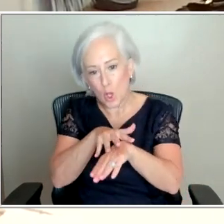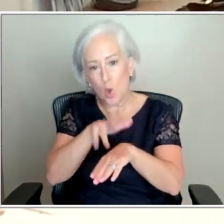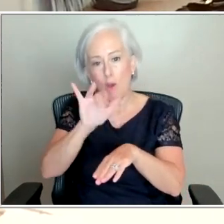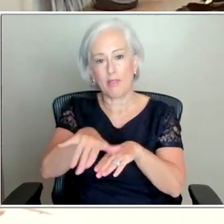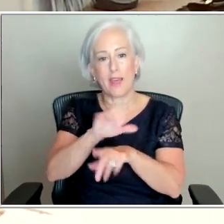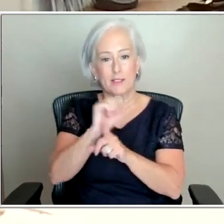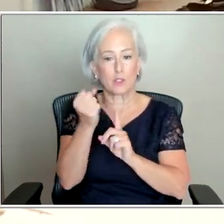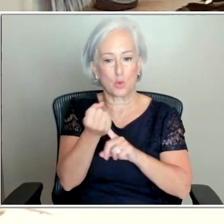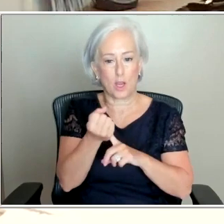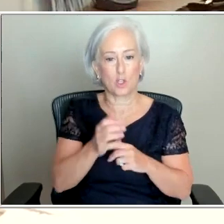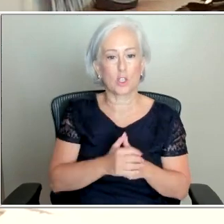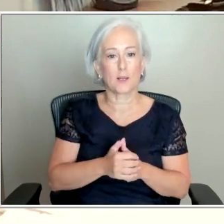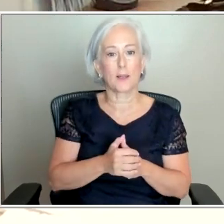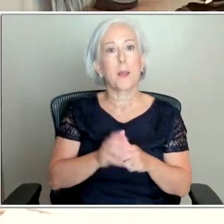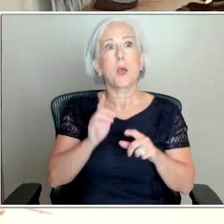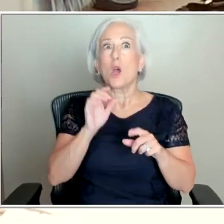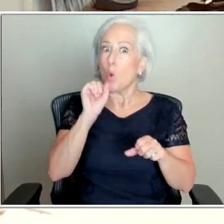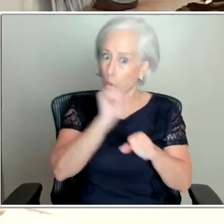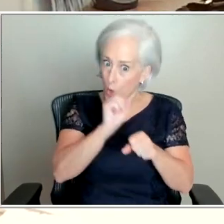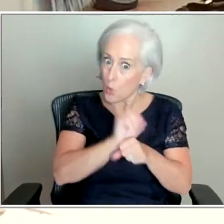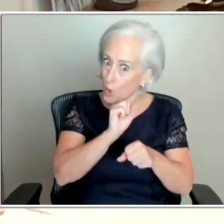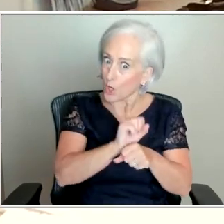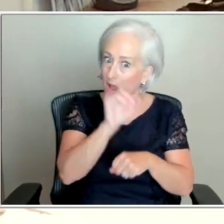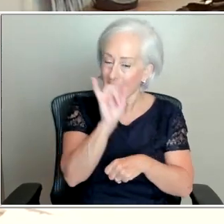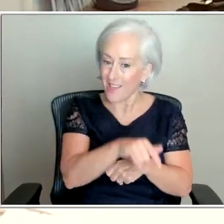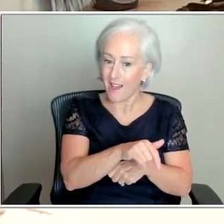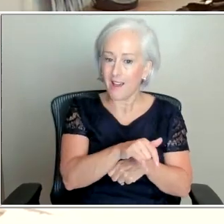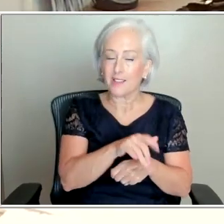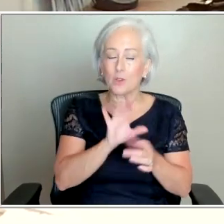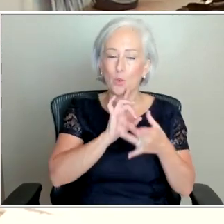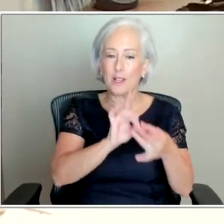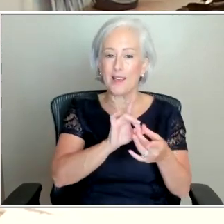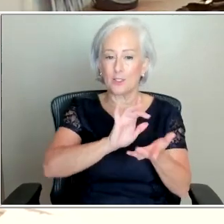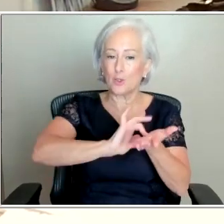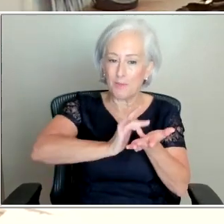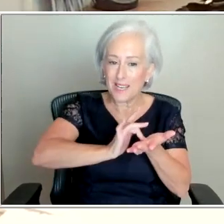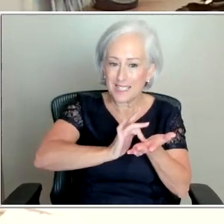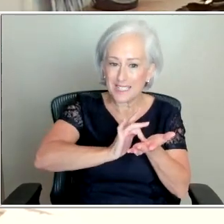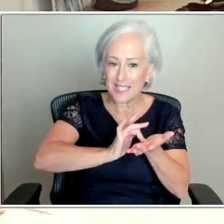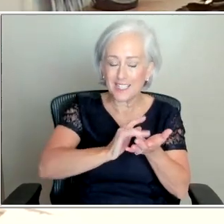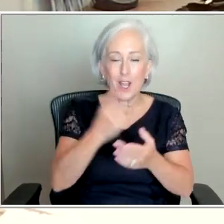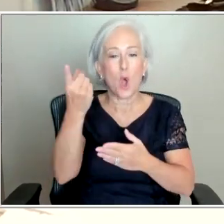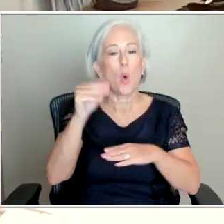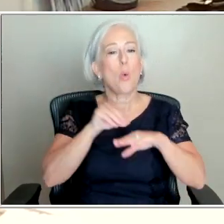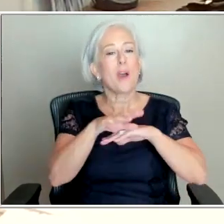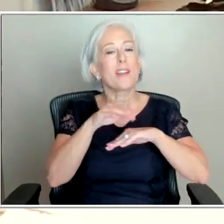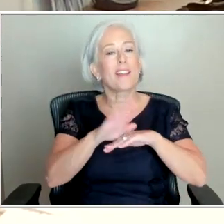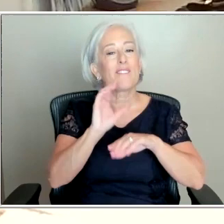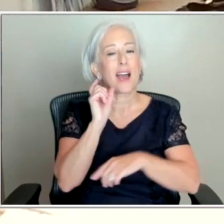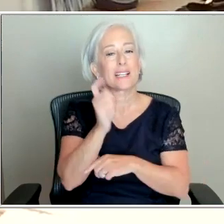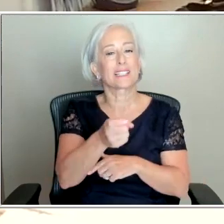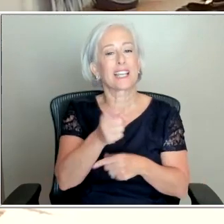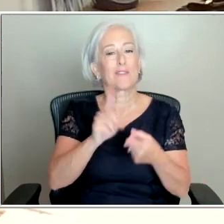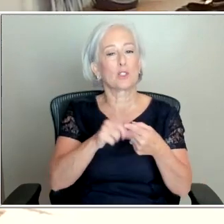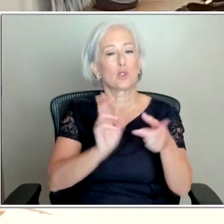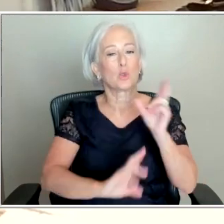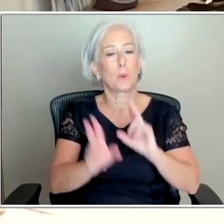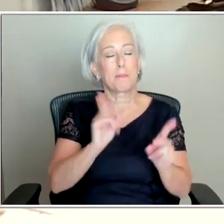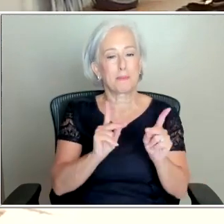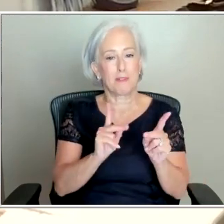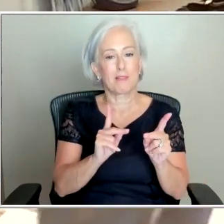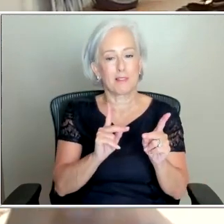situation. Now, we're working hard on it in terms of drugs. The one advice we give to people like this